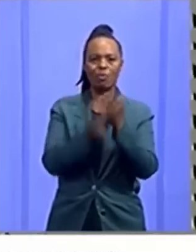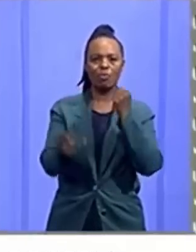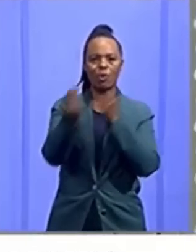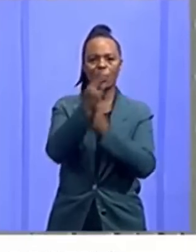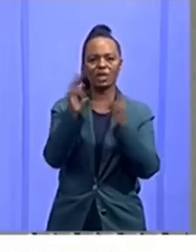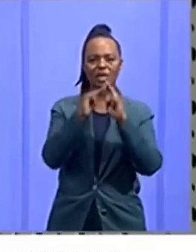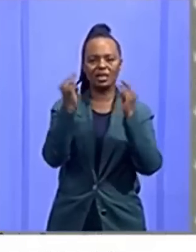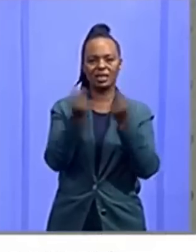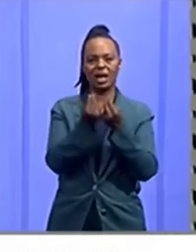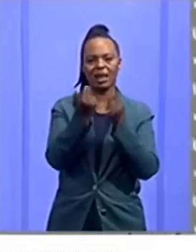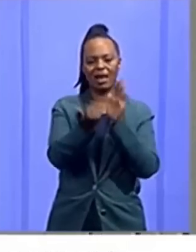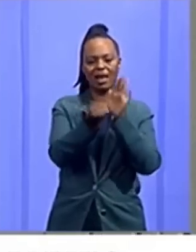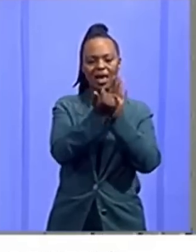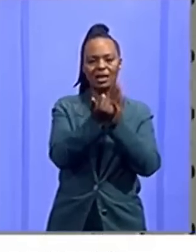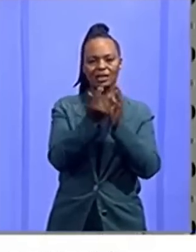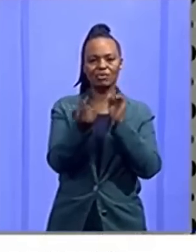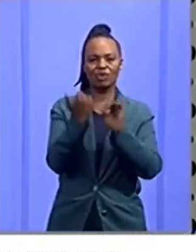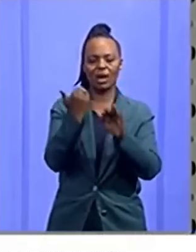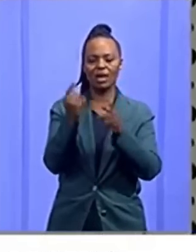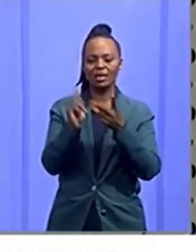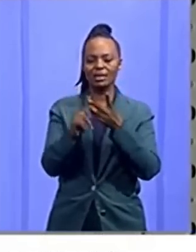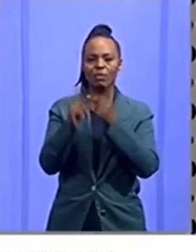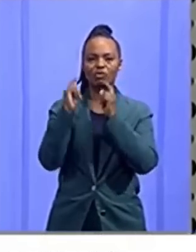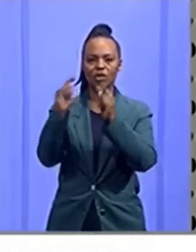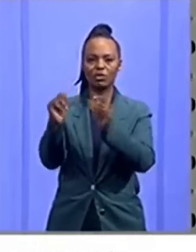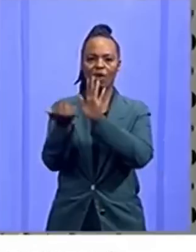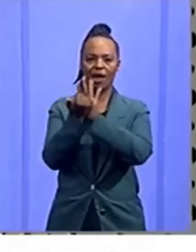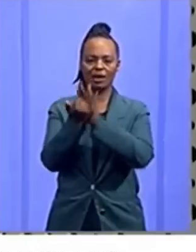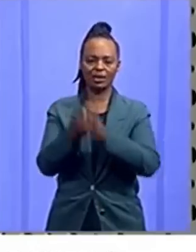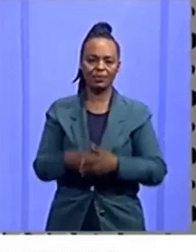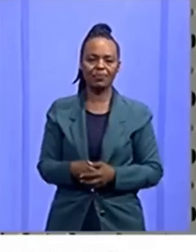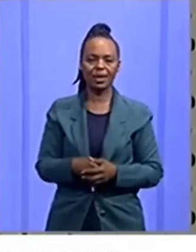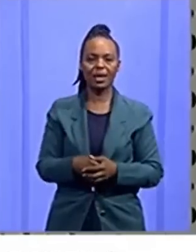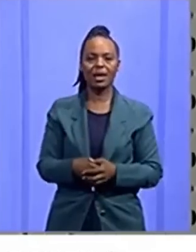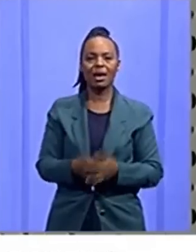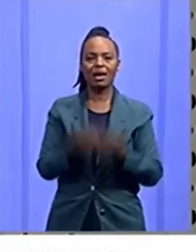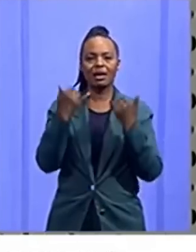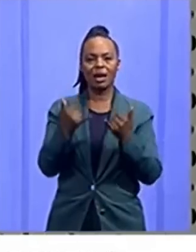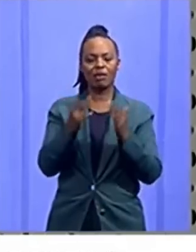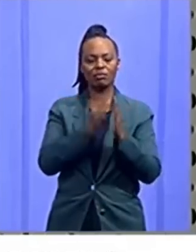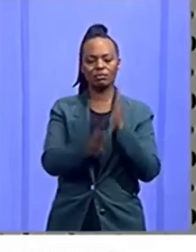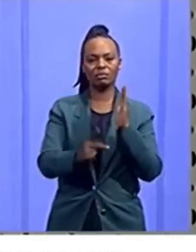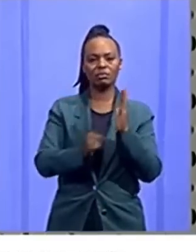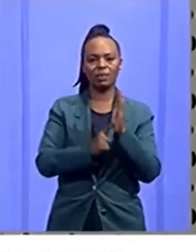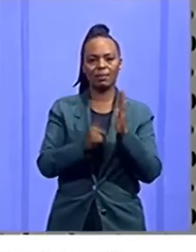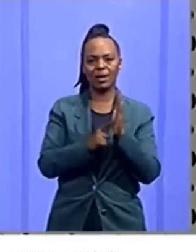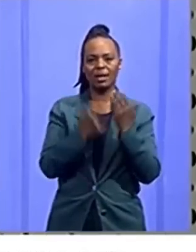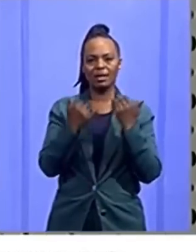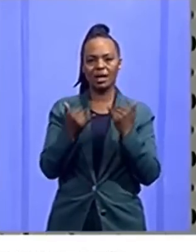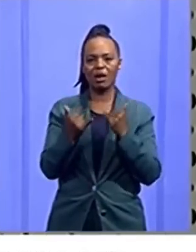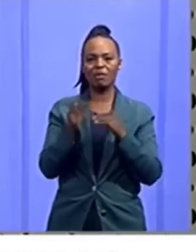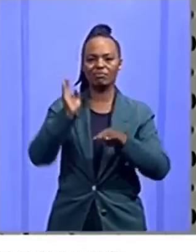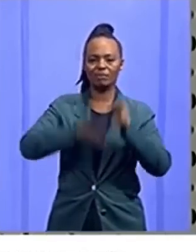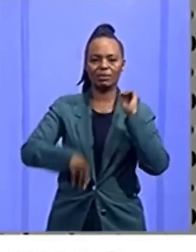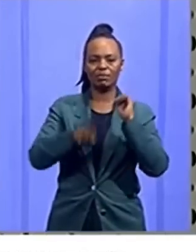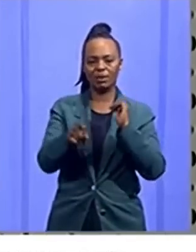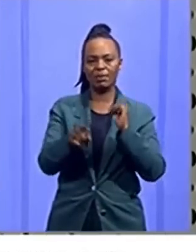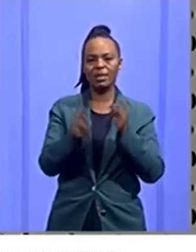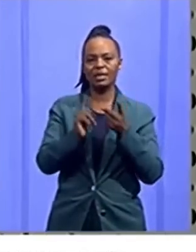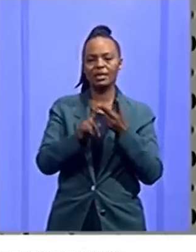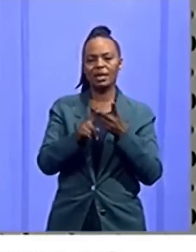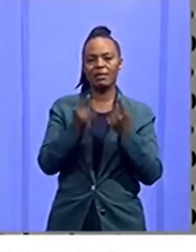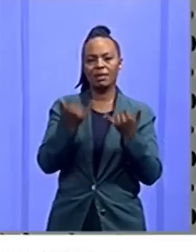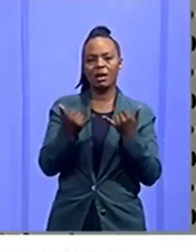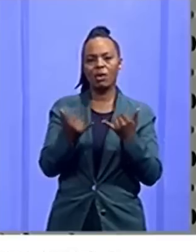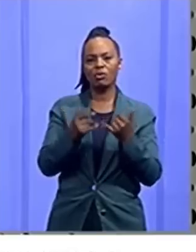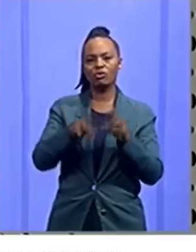Act and also the National Land Transport Act, which regulate the traffic offences and applicable penalties, including the impounding